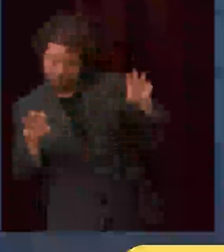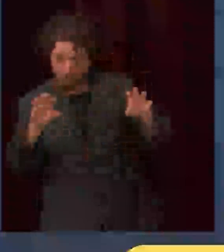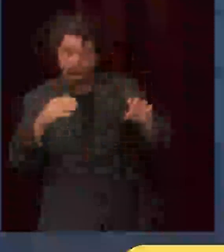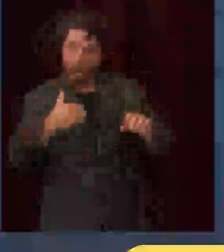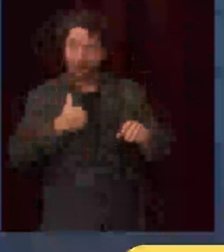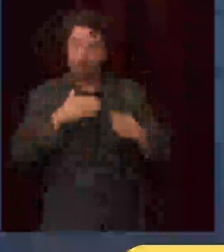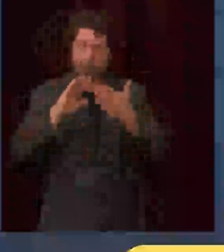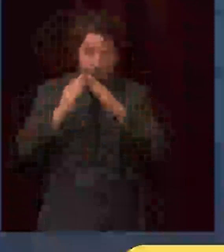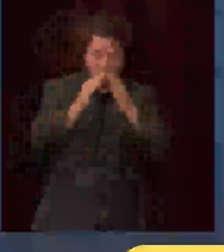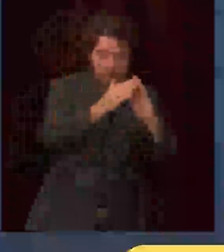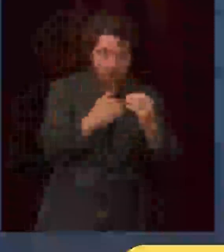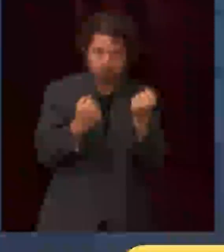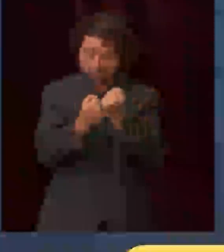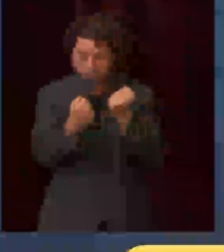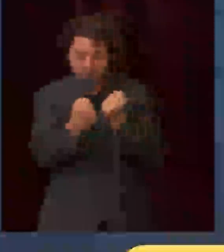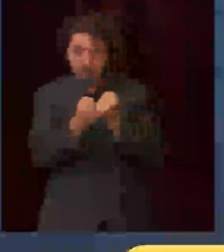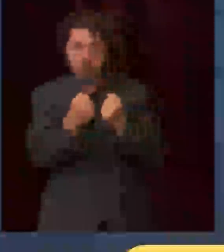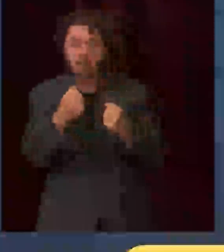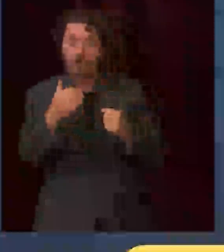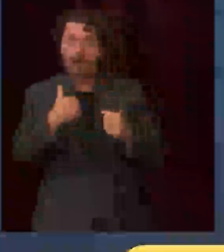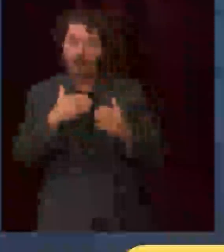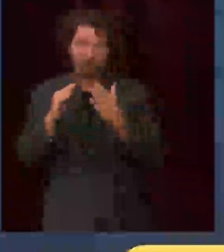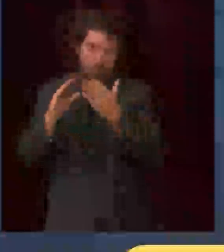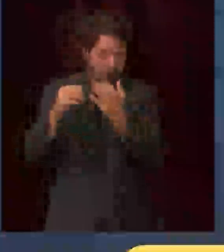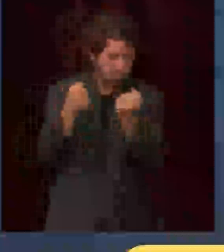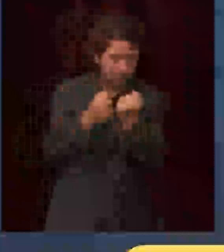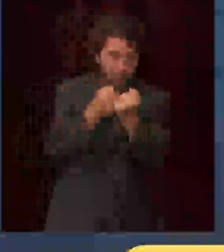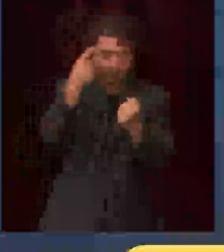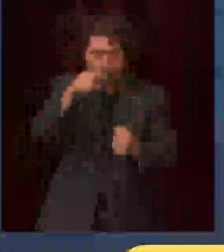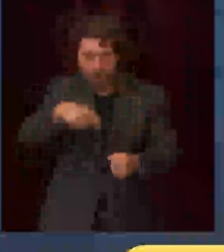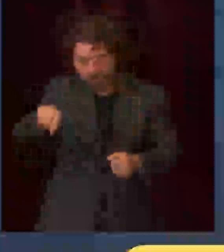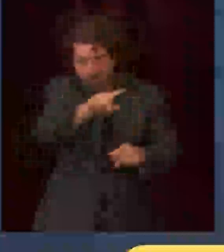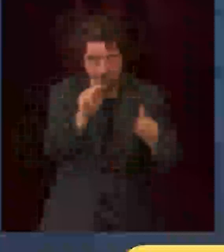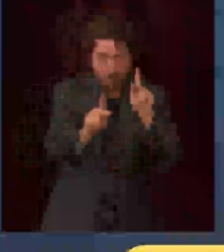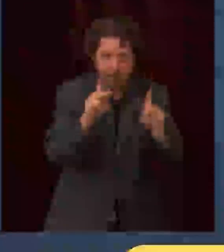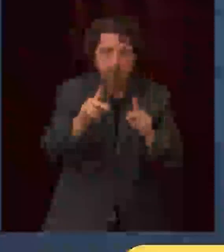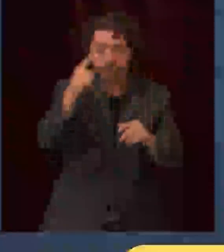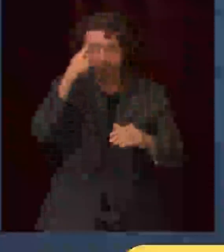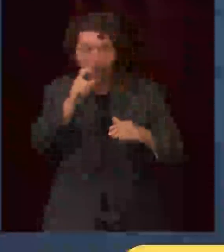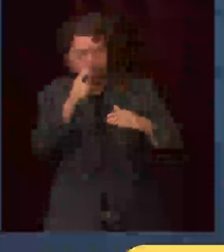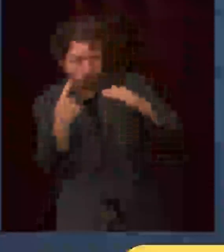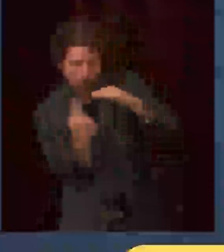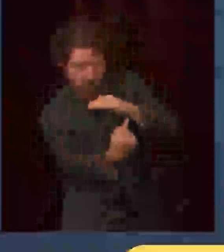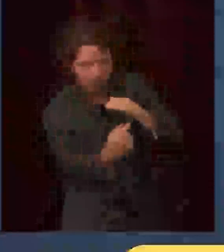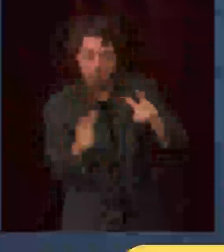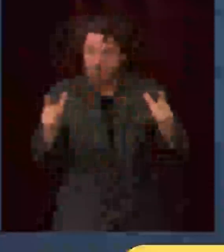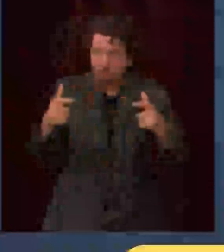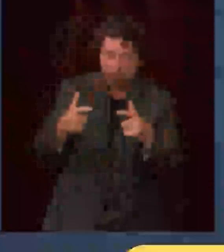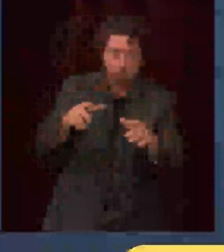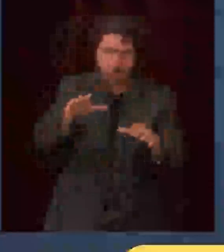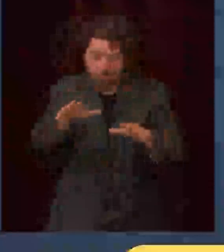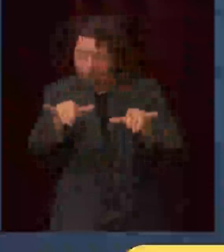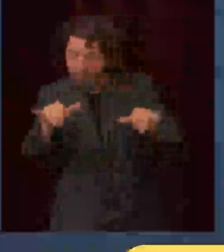to move forward. So it's not an automatic green light. It's the ability to take a look at their metrics.